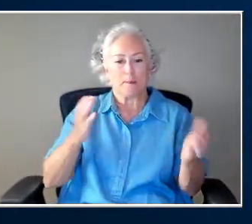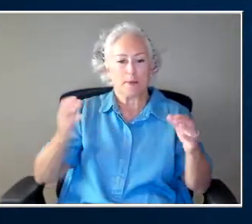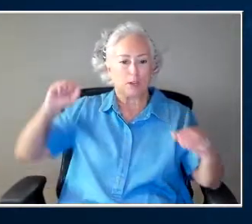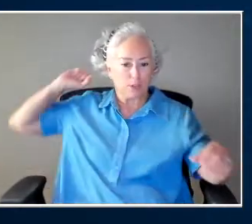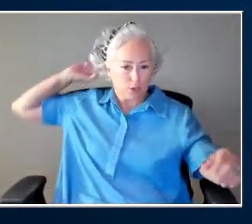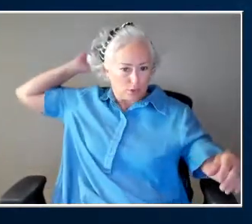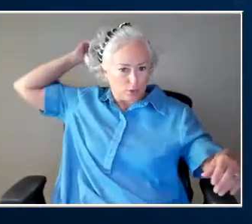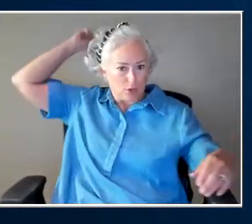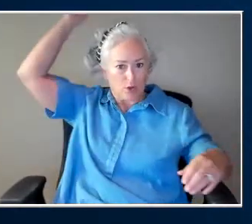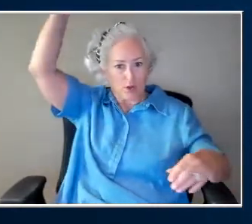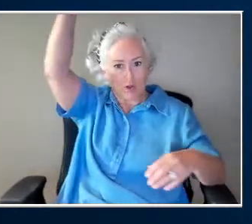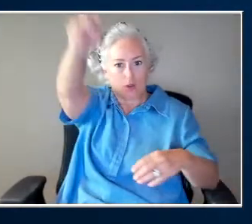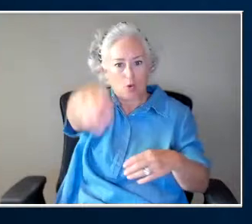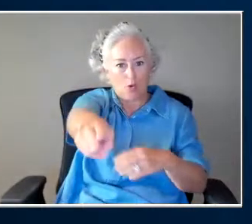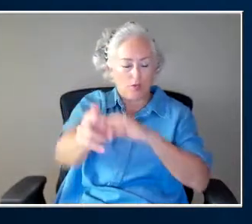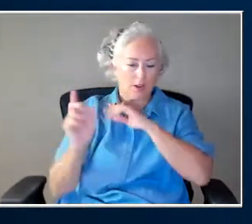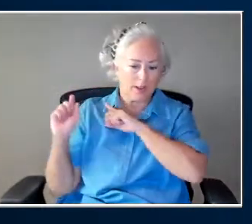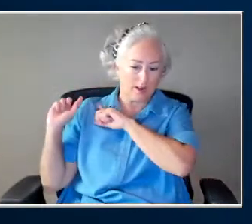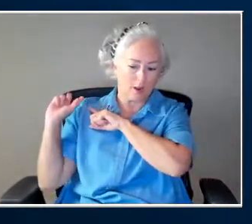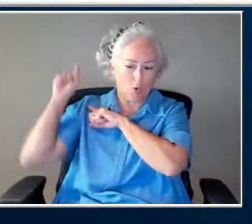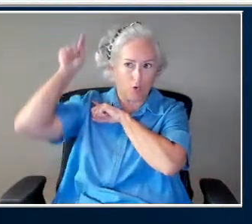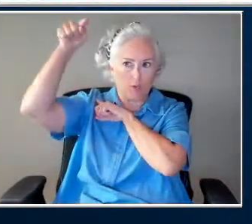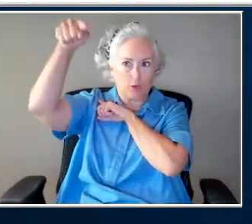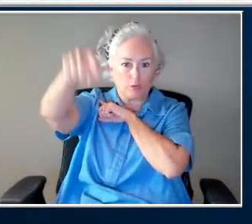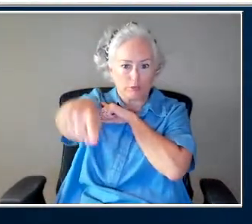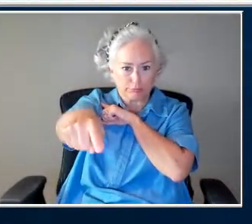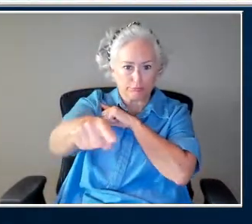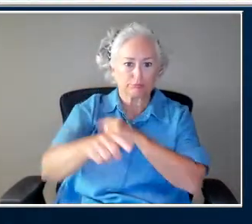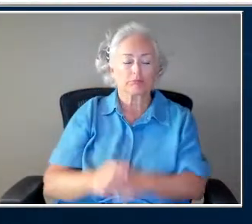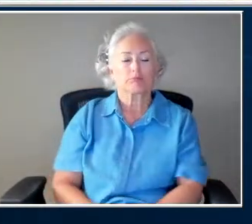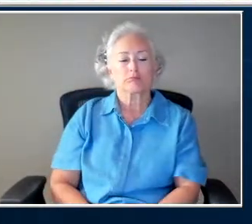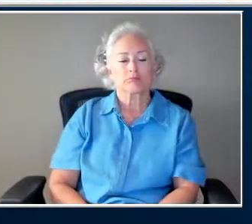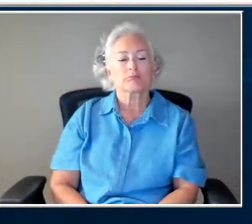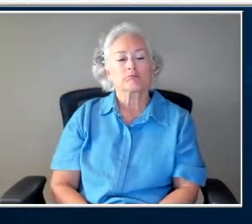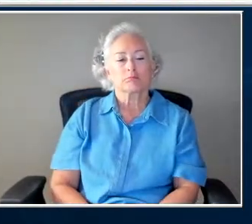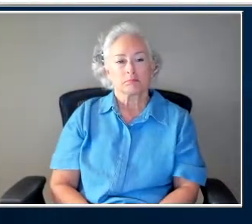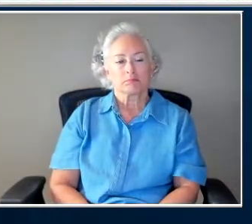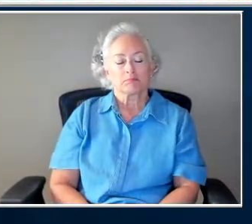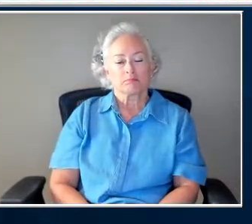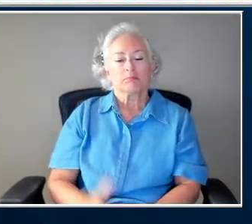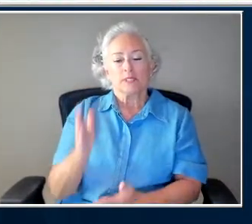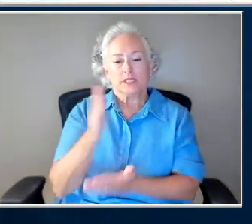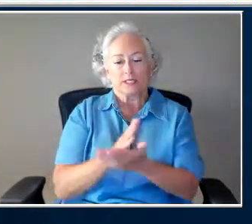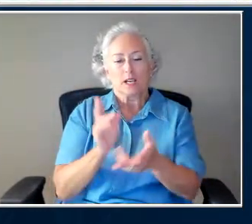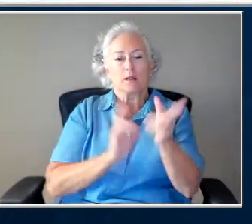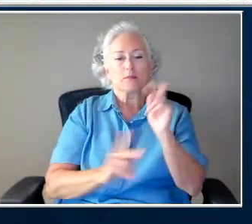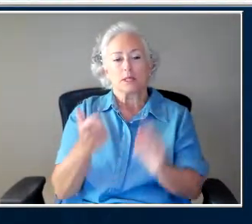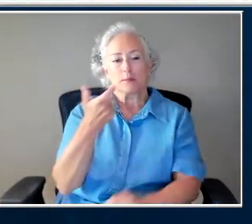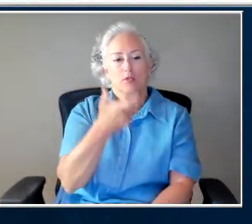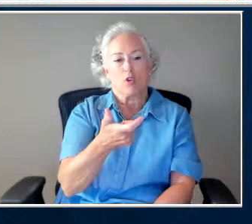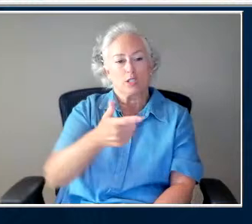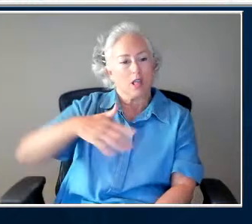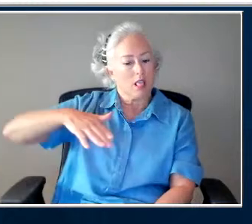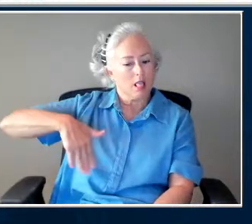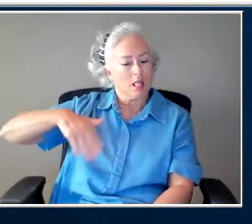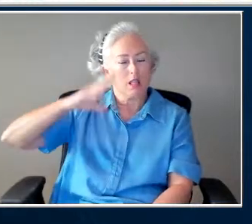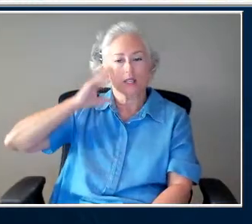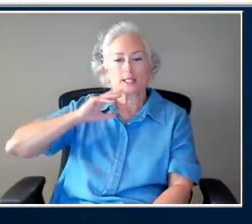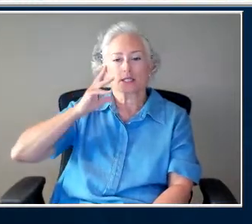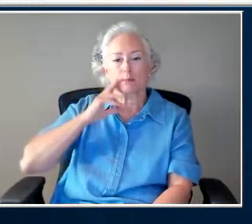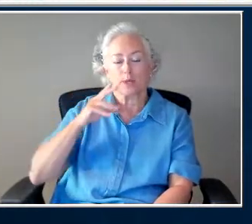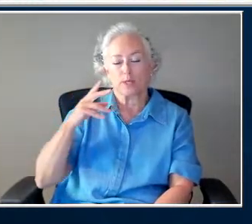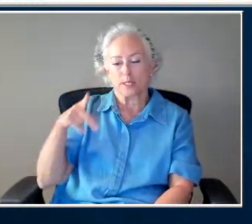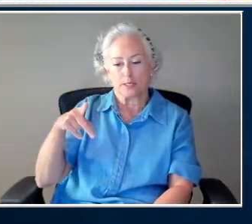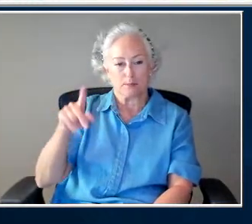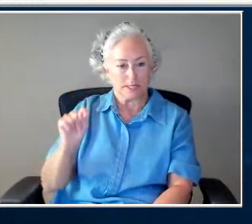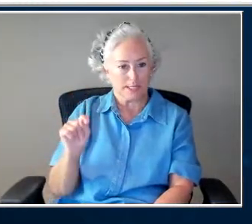you would have throwing a baseball. Now, if some of our viewers watching haven't been to physical therapy, it might